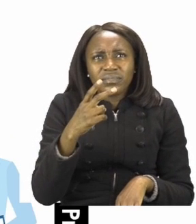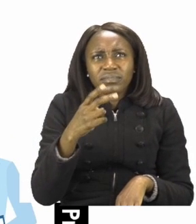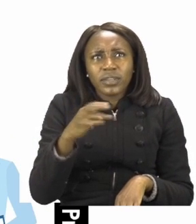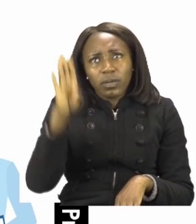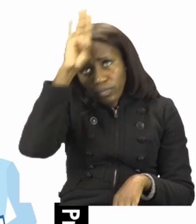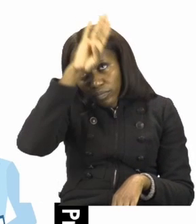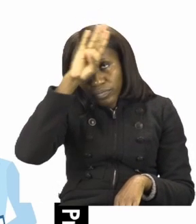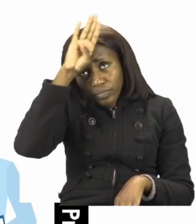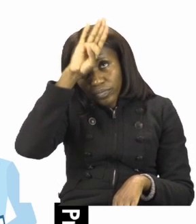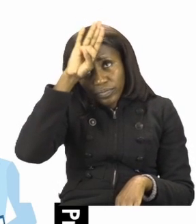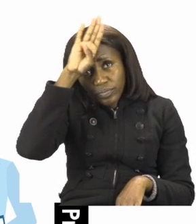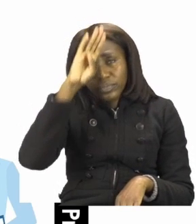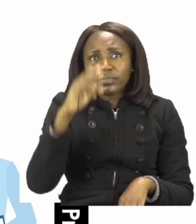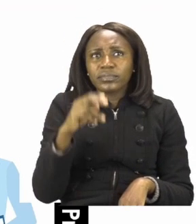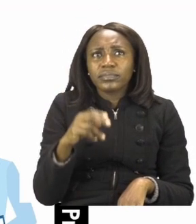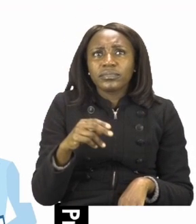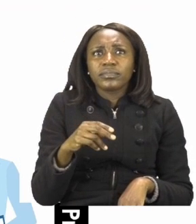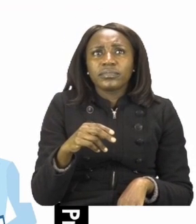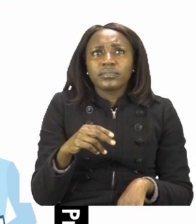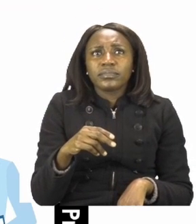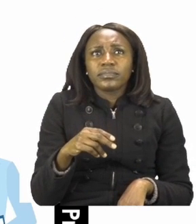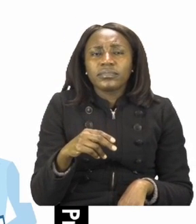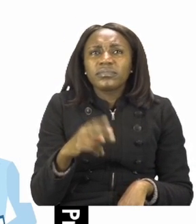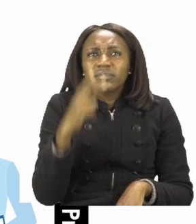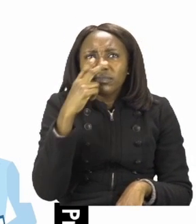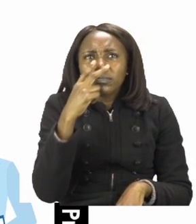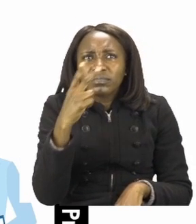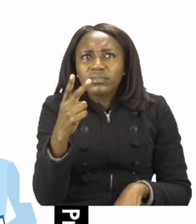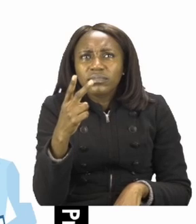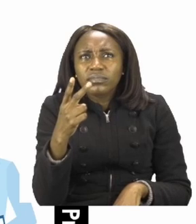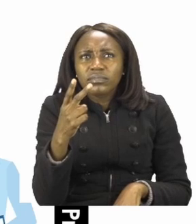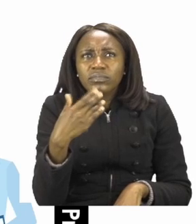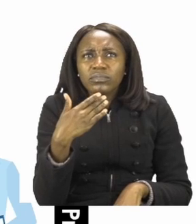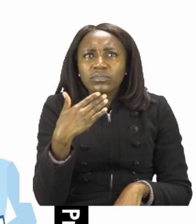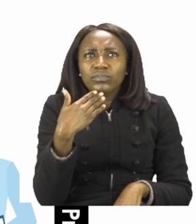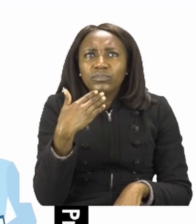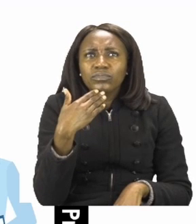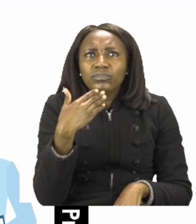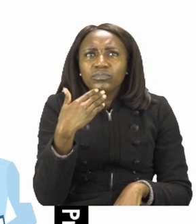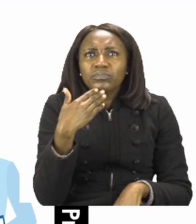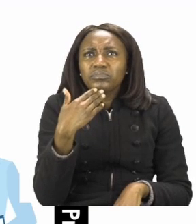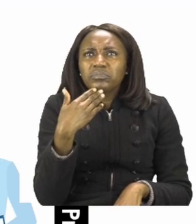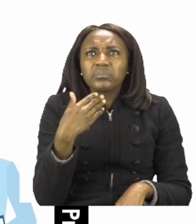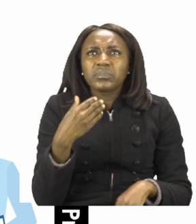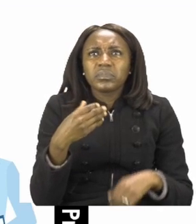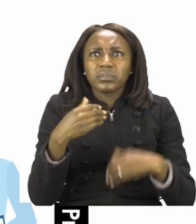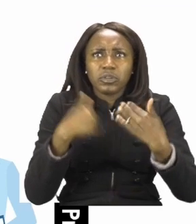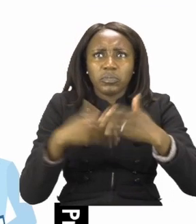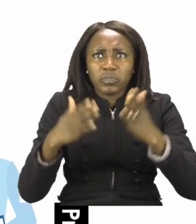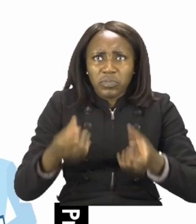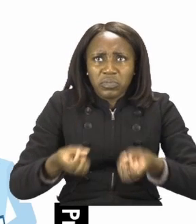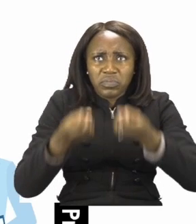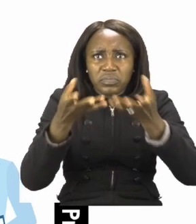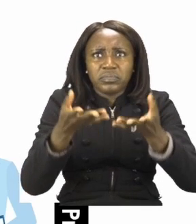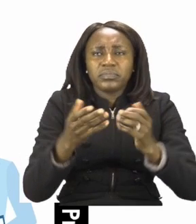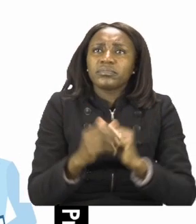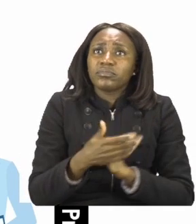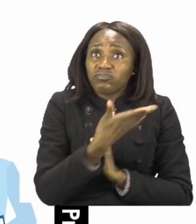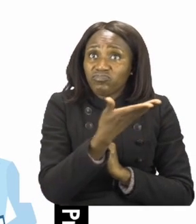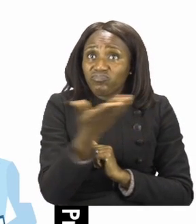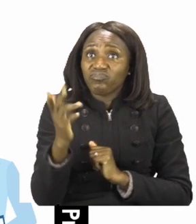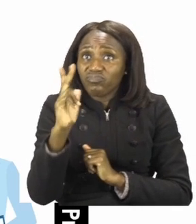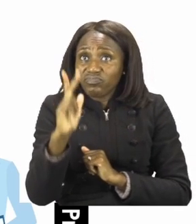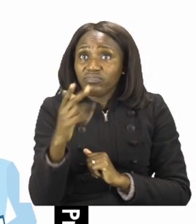fireman. And then I can see someone who maybe delivers packages. All these people